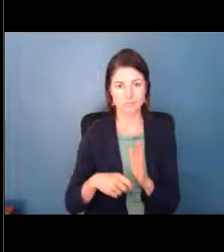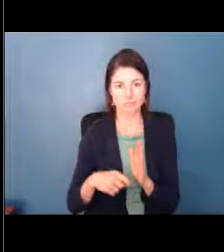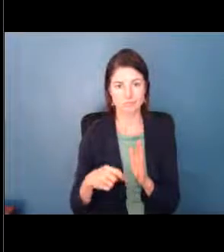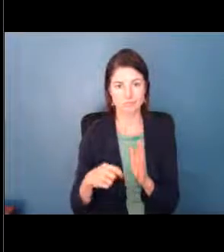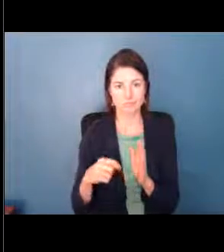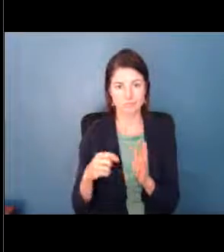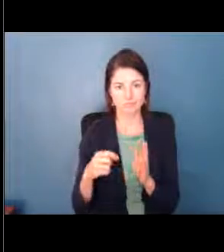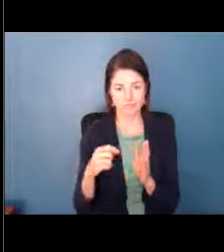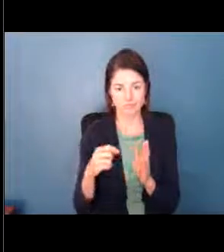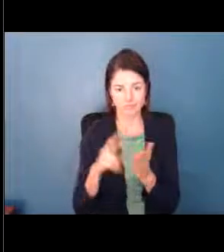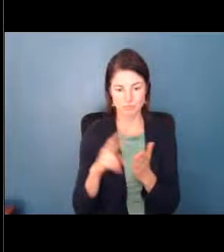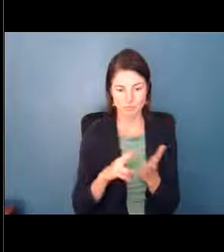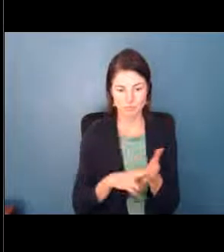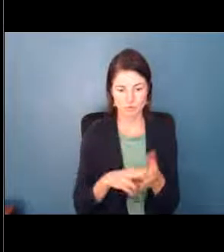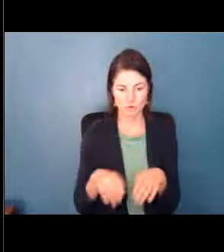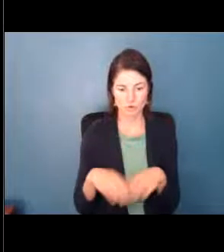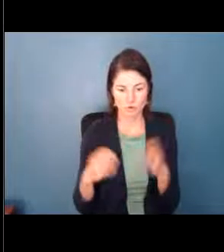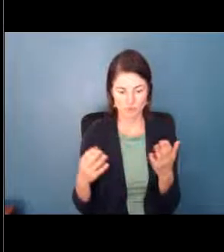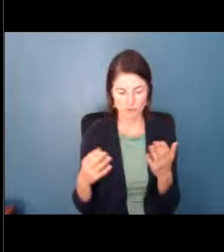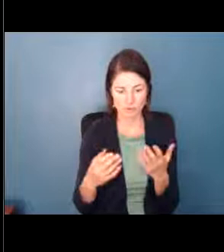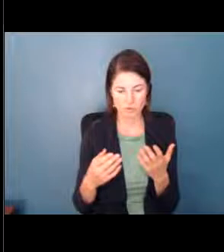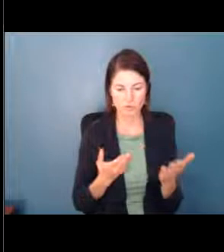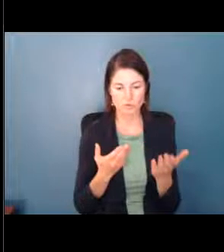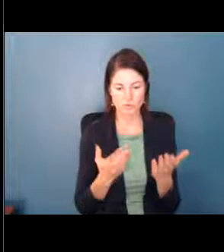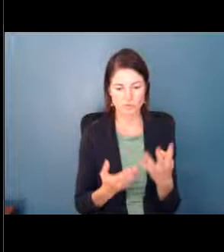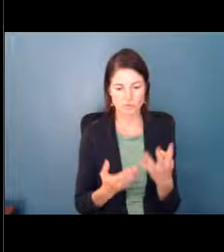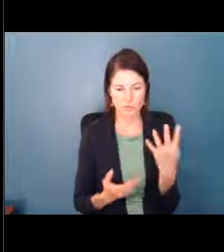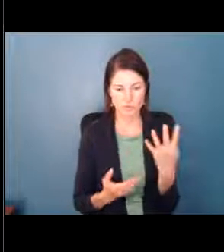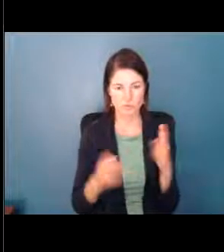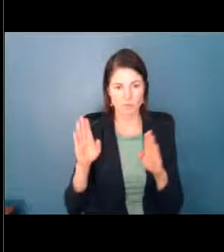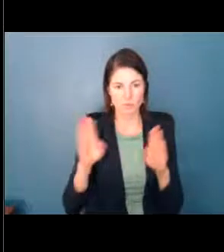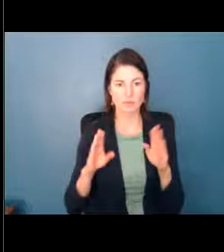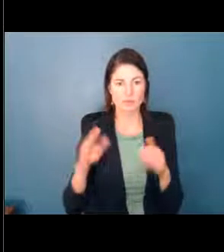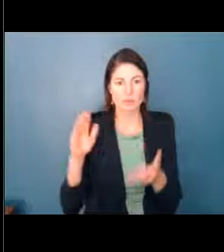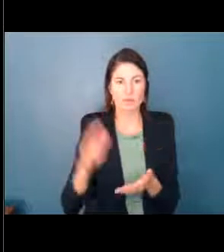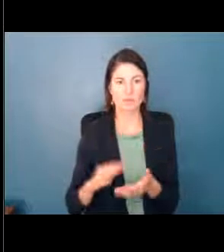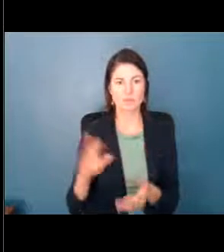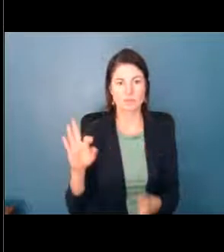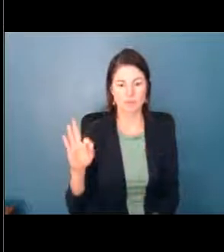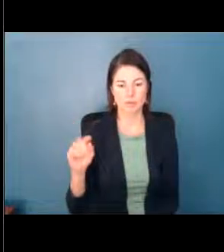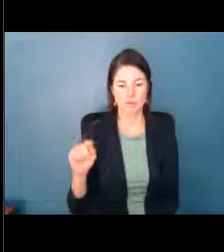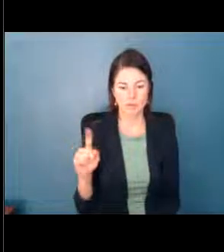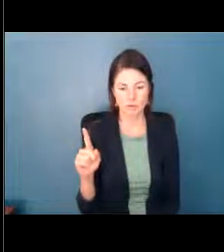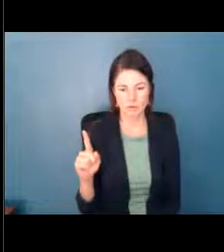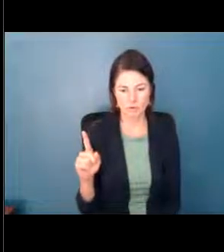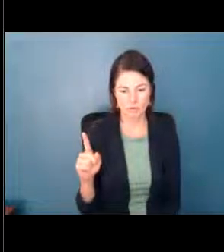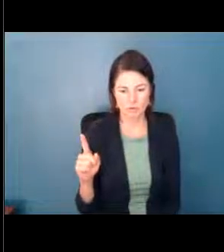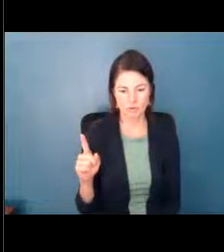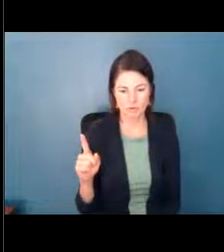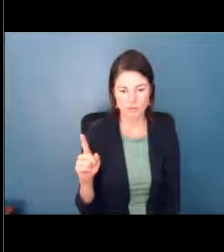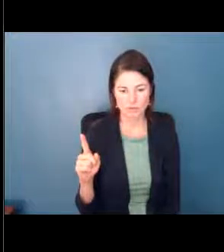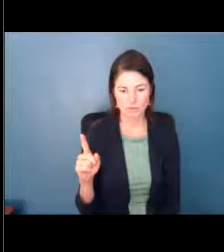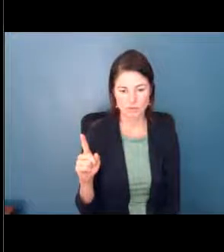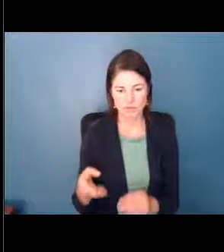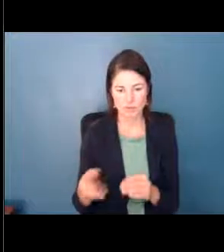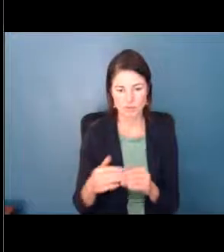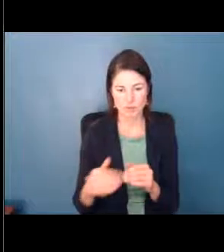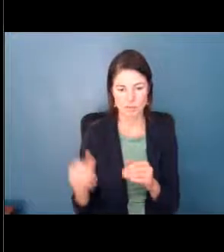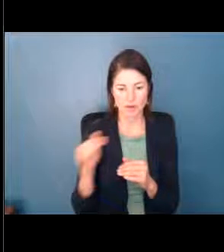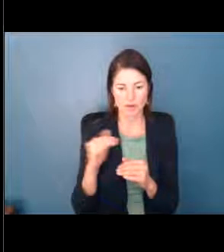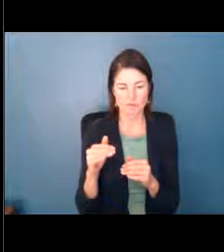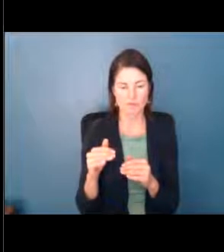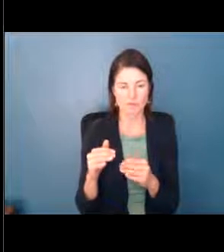of 22, and the contract received 4 bids, of which the lowest bidder is 9.1% above the engineer's estimate. However, the